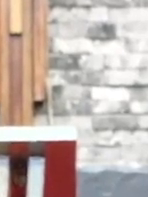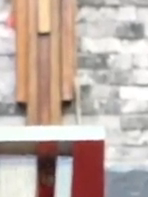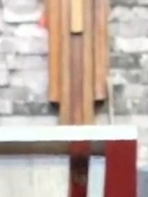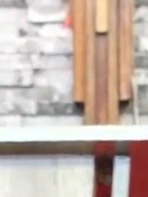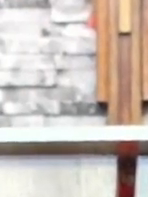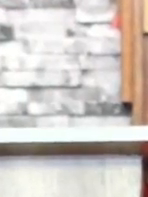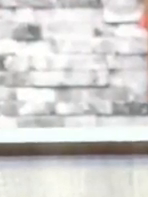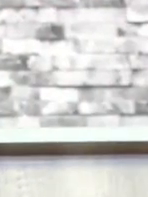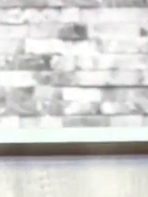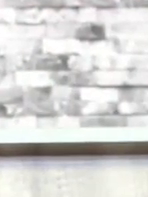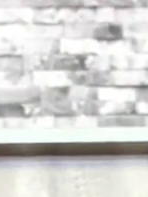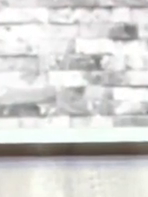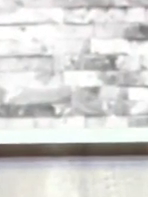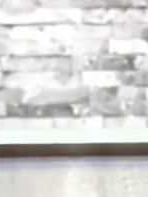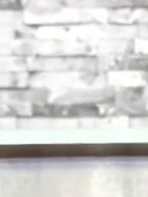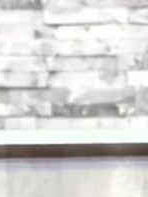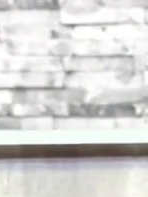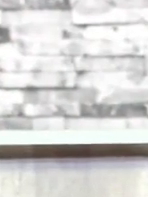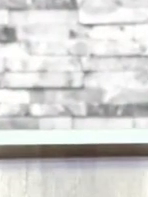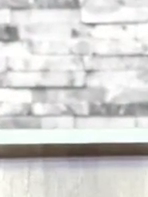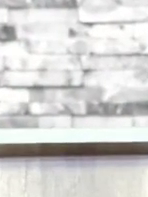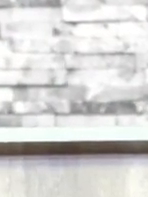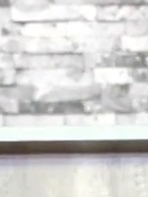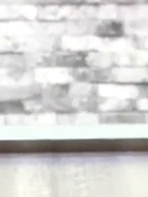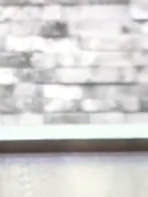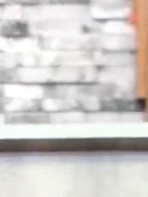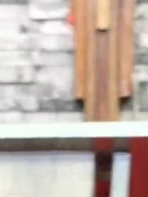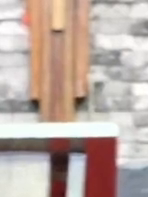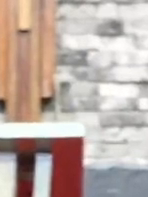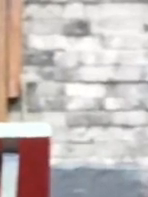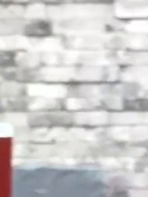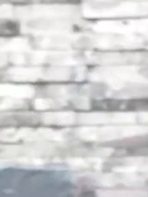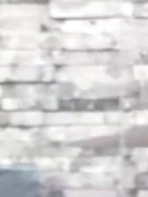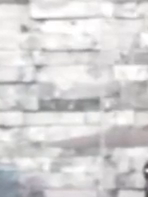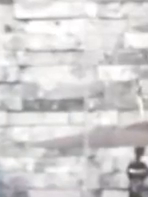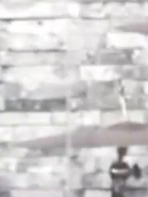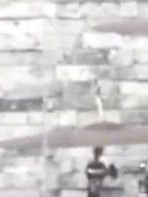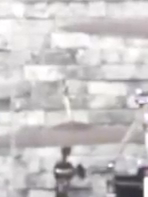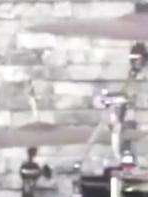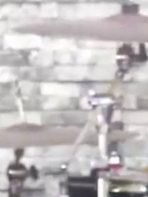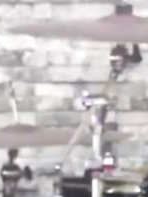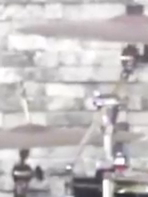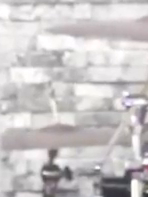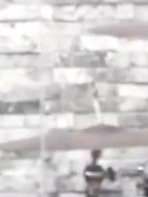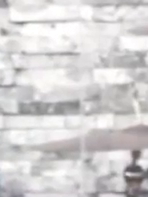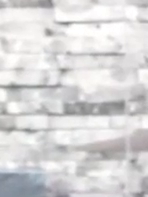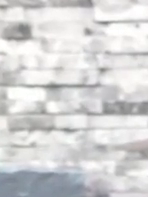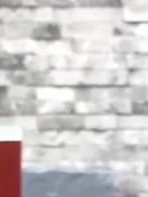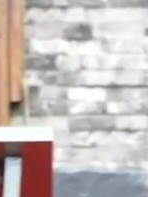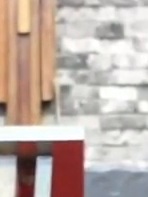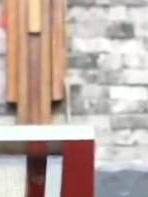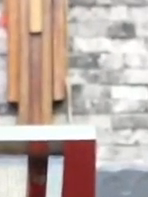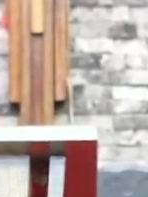to arise and do exploits. But you cannot do exploits unless you